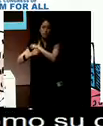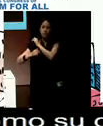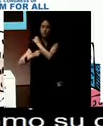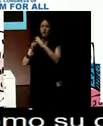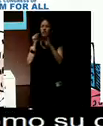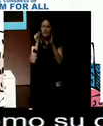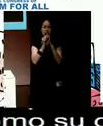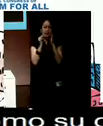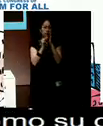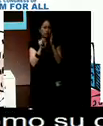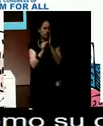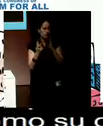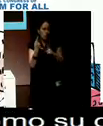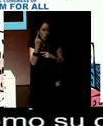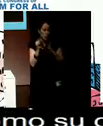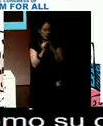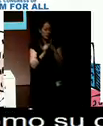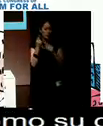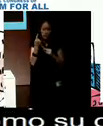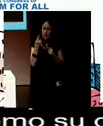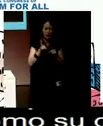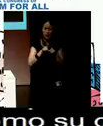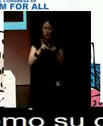One of the criteria